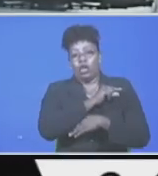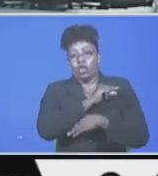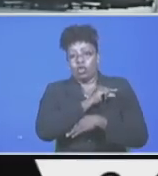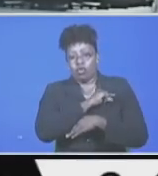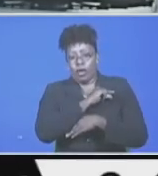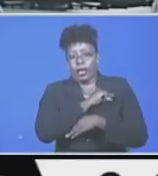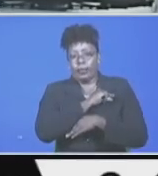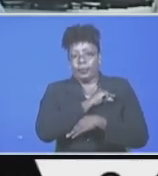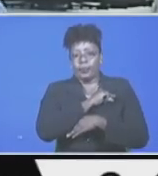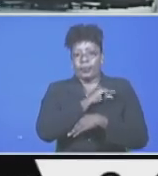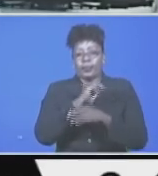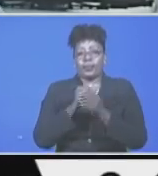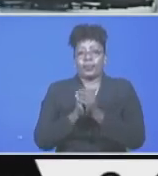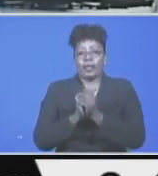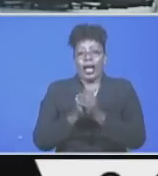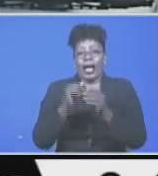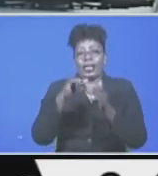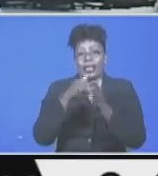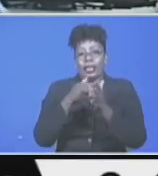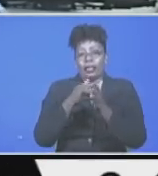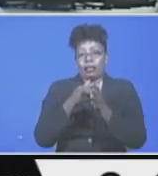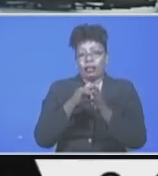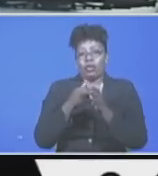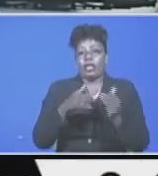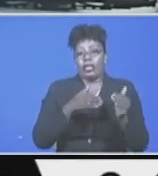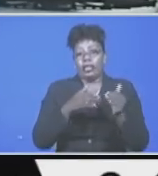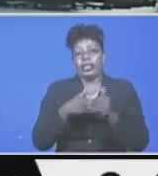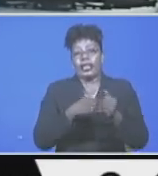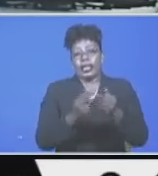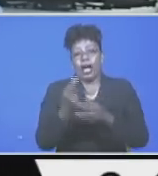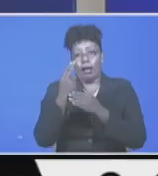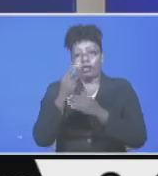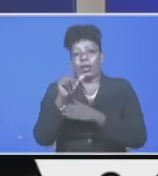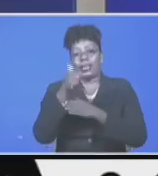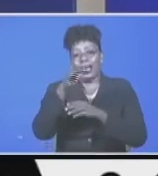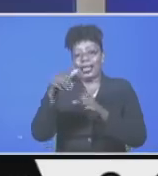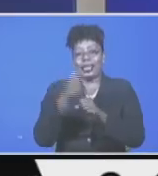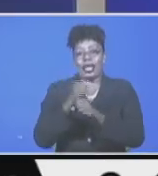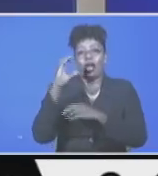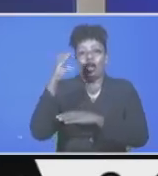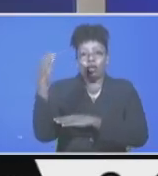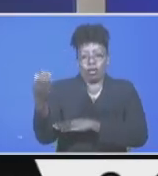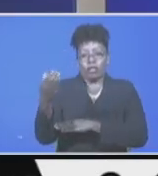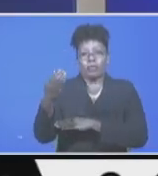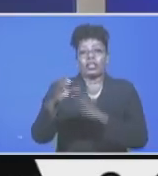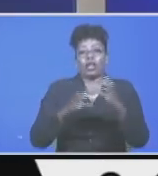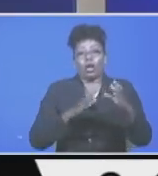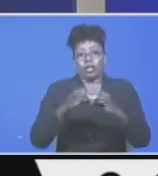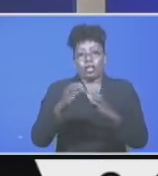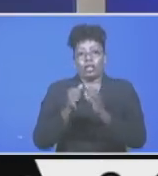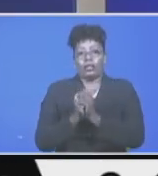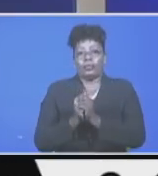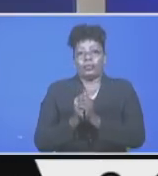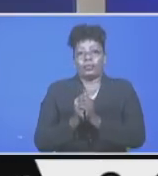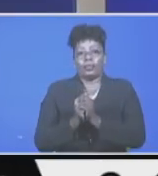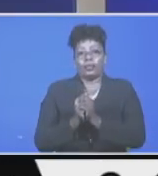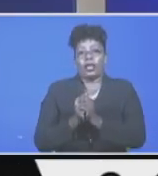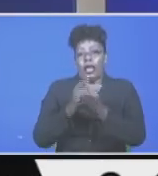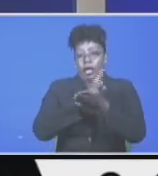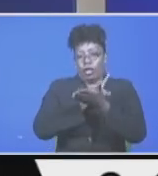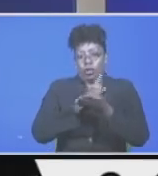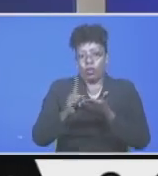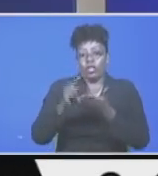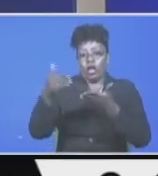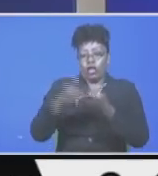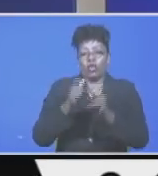semester. And of course, this is our 10th-year Christmas concert, so we're going to make it grand. Well, still talking culture, first at 6. In a matter of weeks,